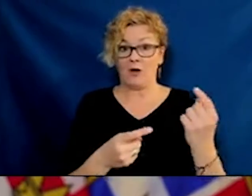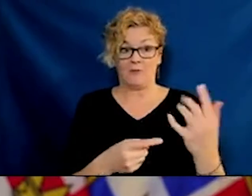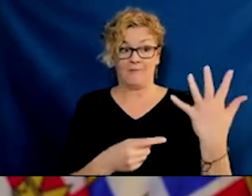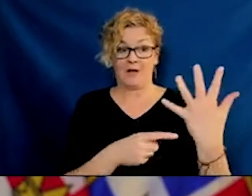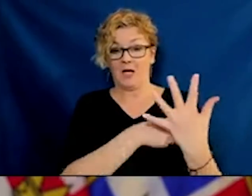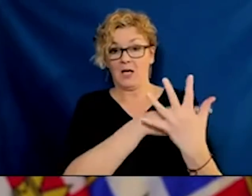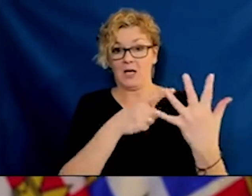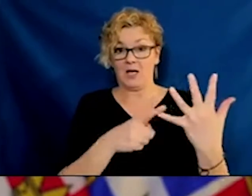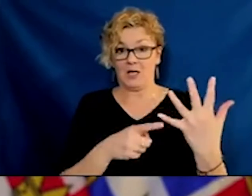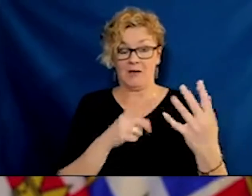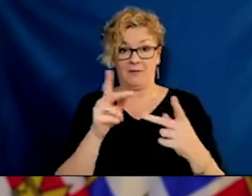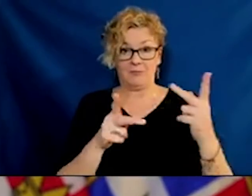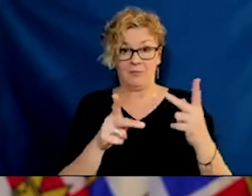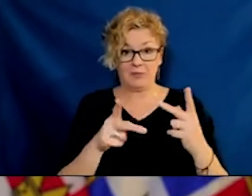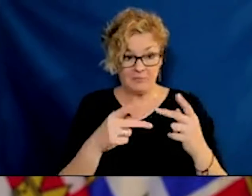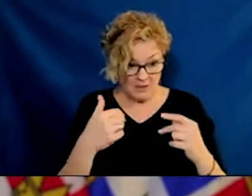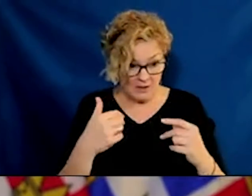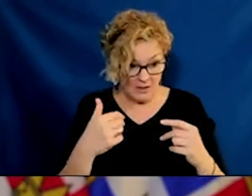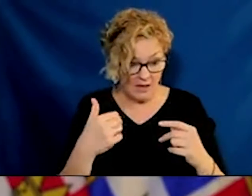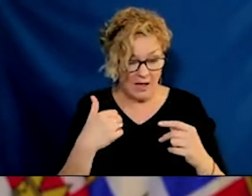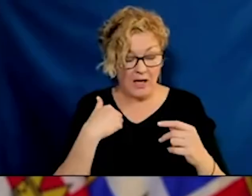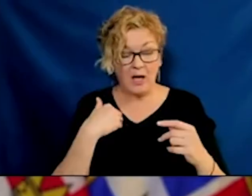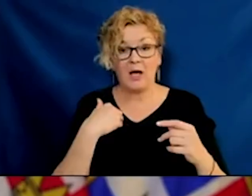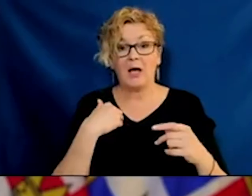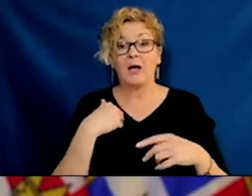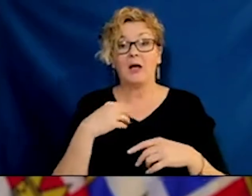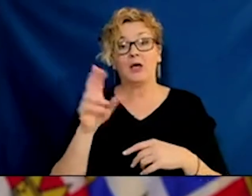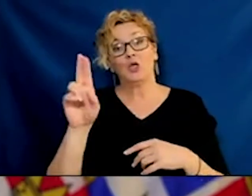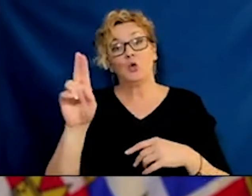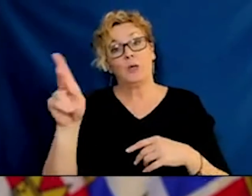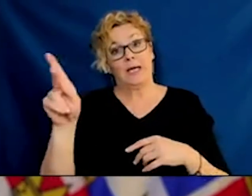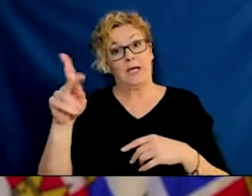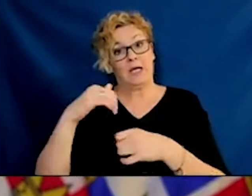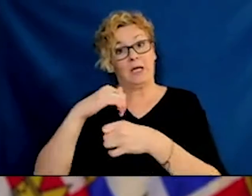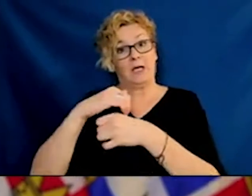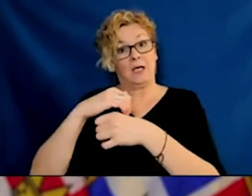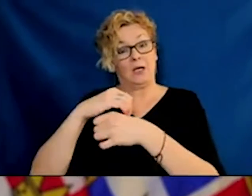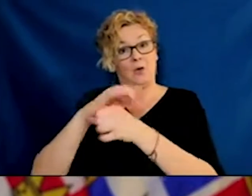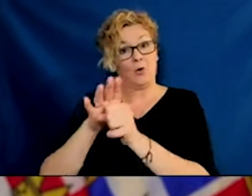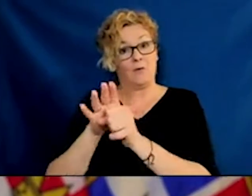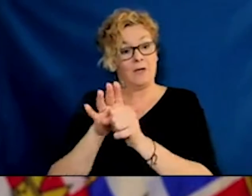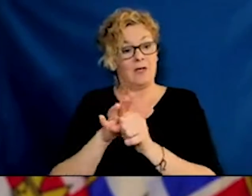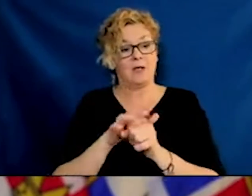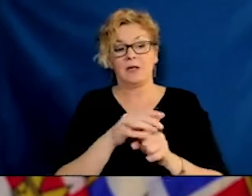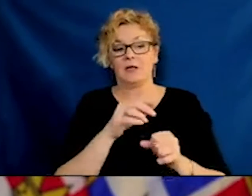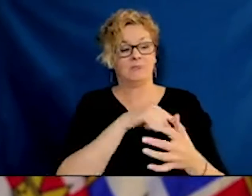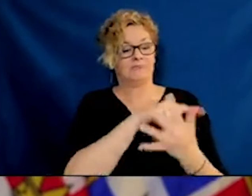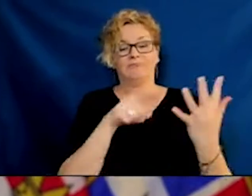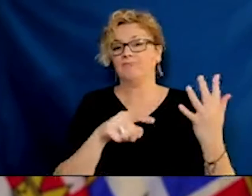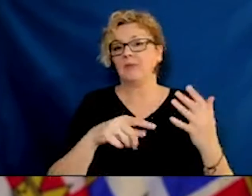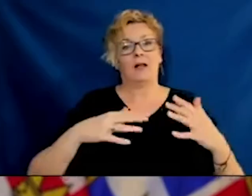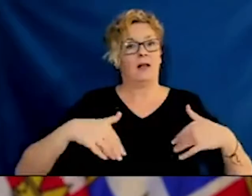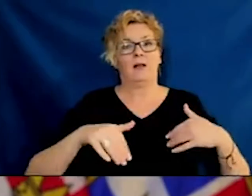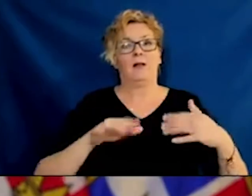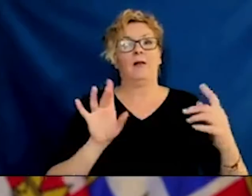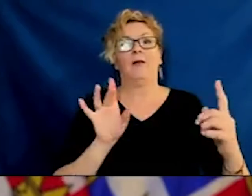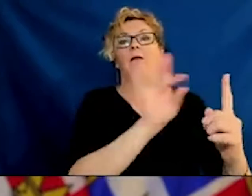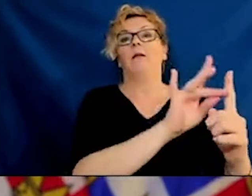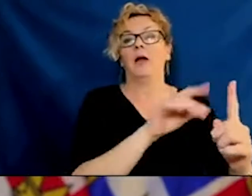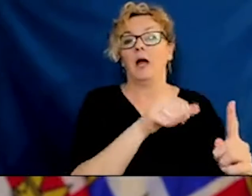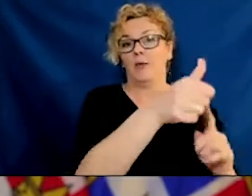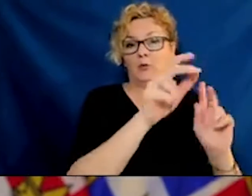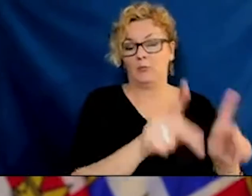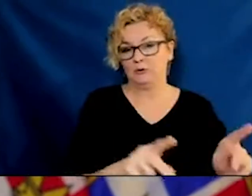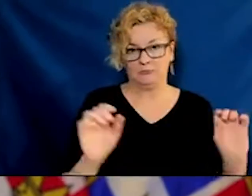identified UK cases. In addition, we've also had 3 cases arise through